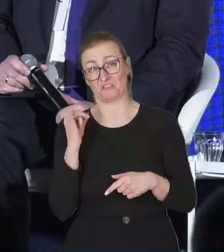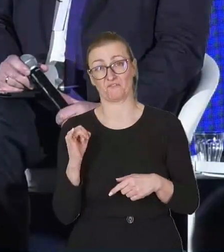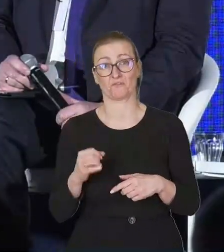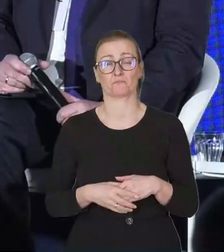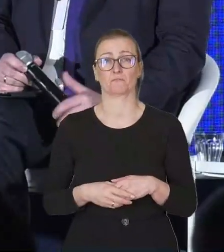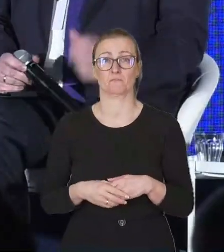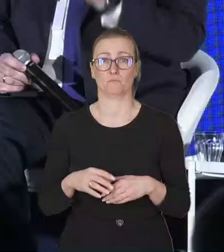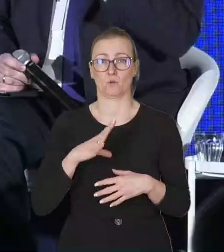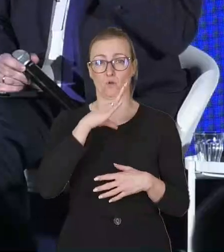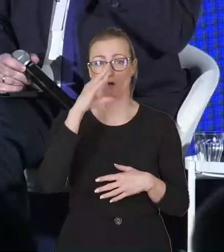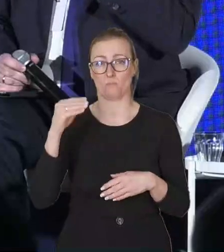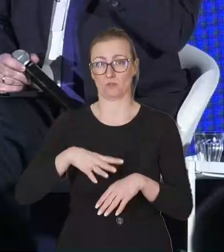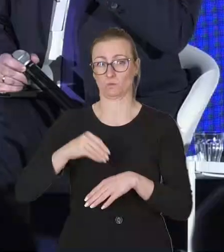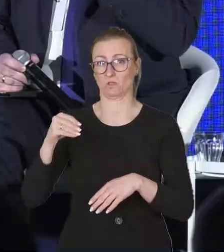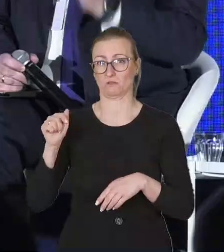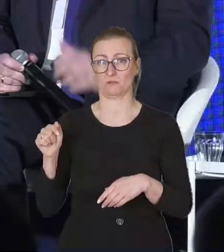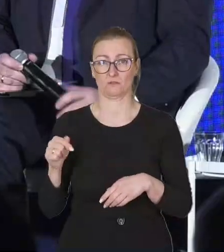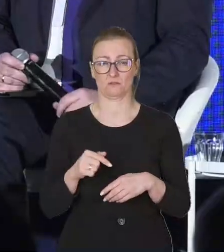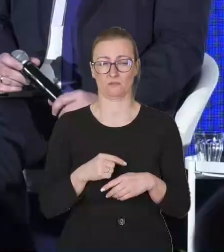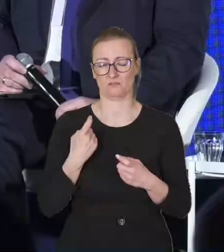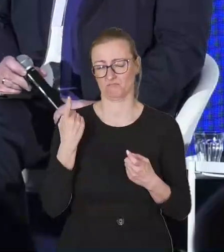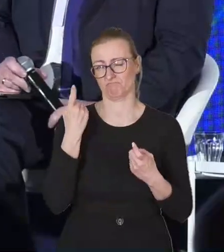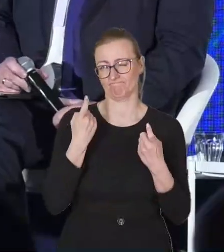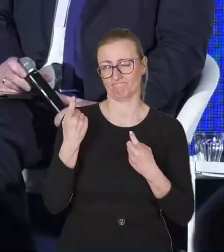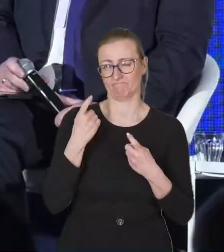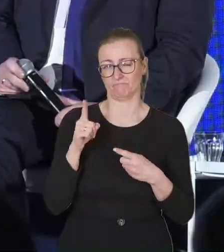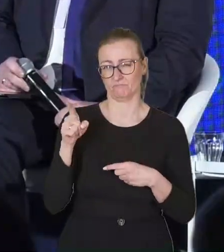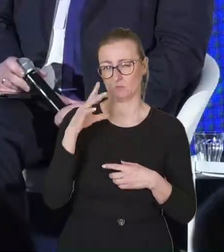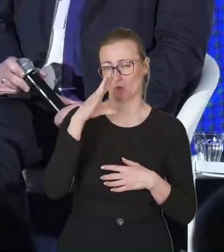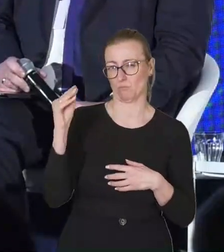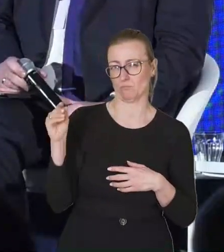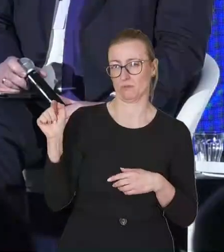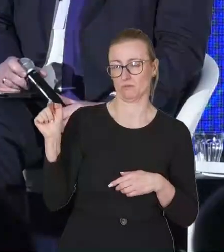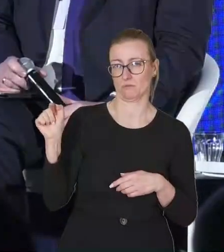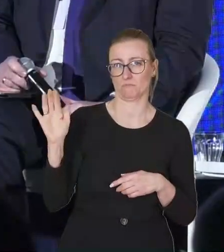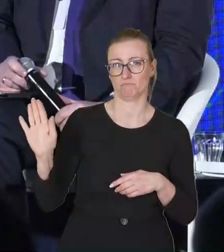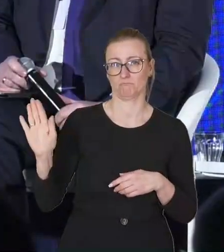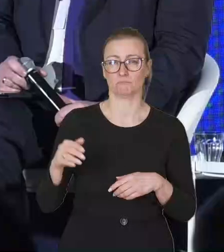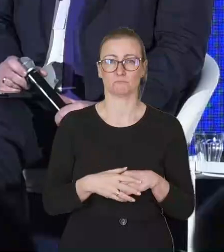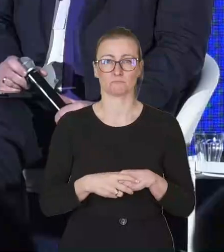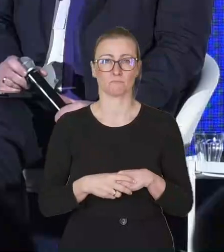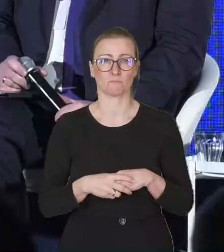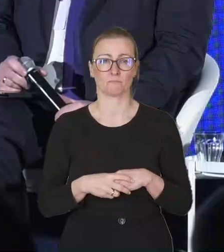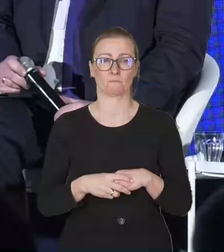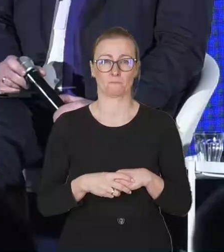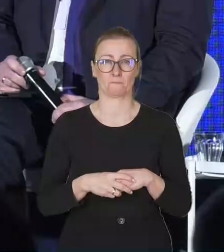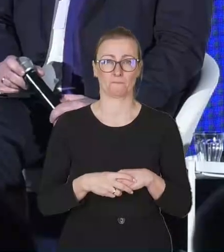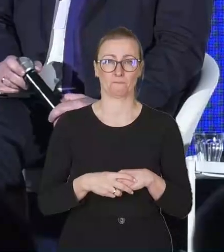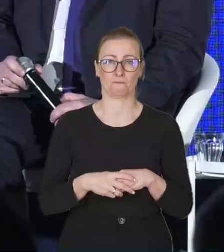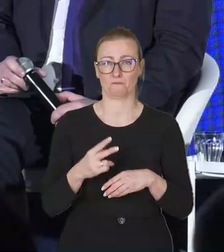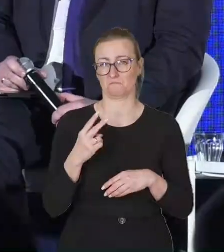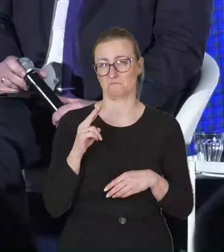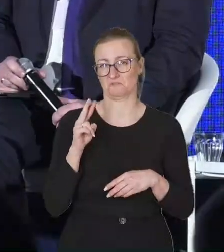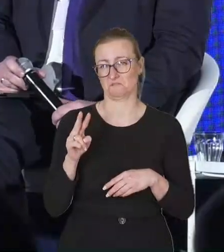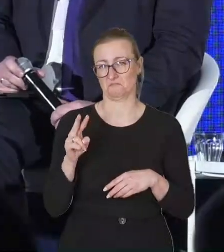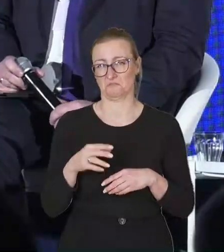arisen, that have been quite successful, like Spotify or Klarna with